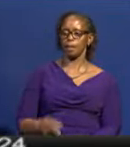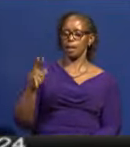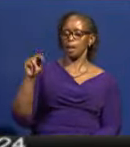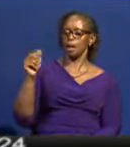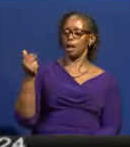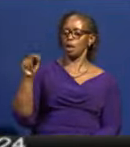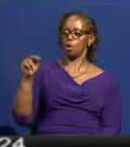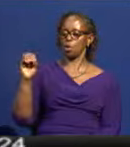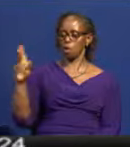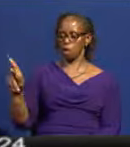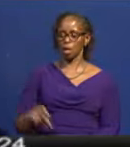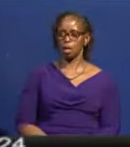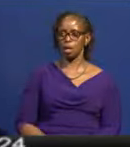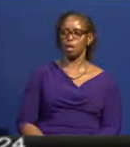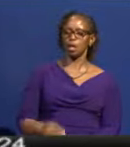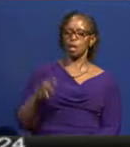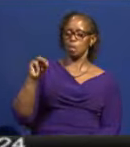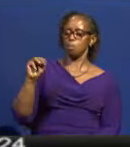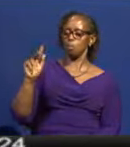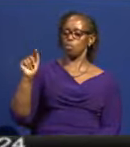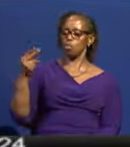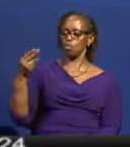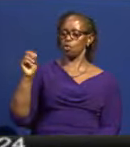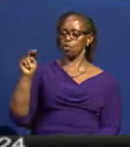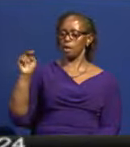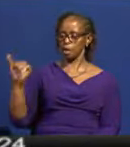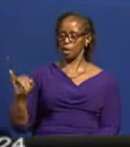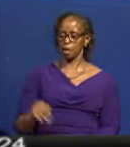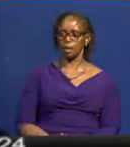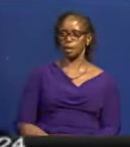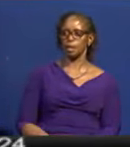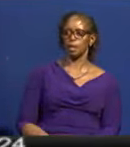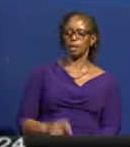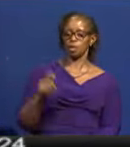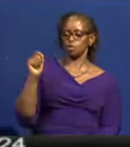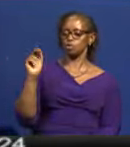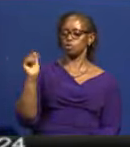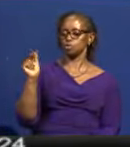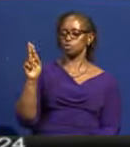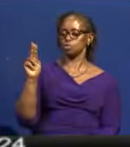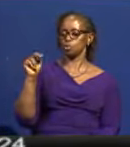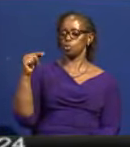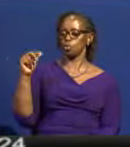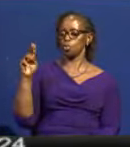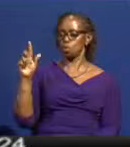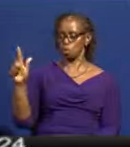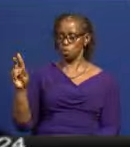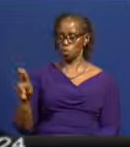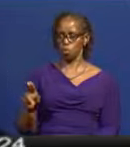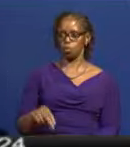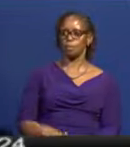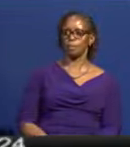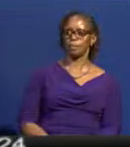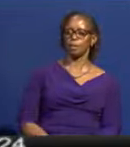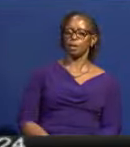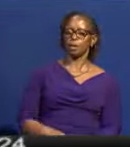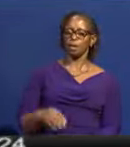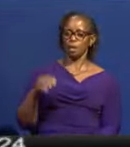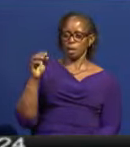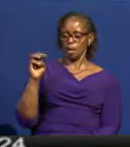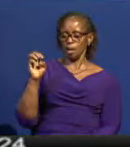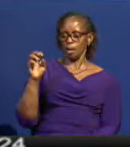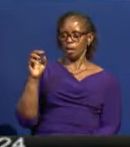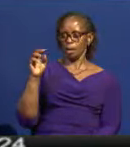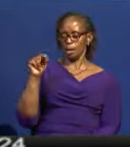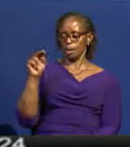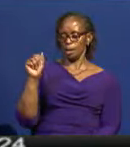Daniel, Mudhoni Marubu Monika, Kenneth Tungulu, Mudhama Stanley, Joseph